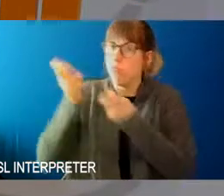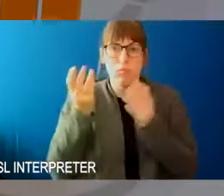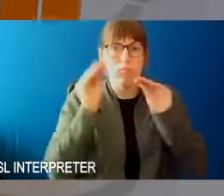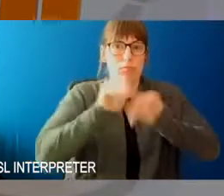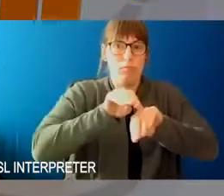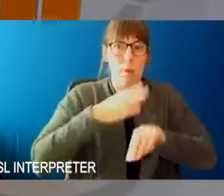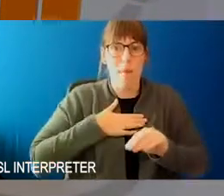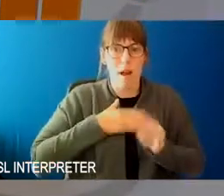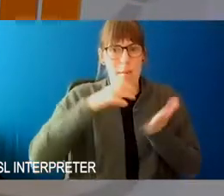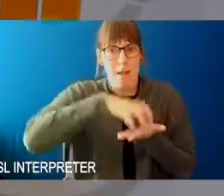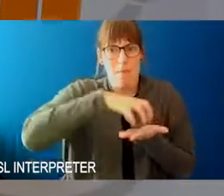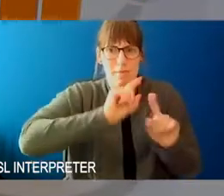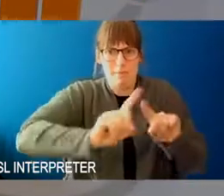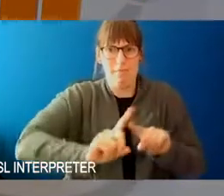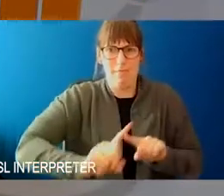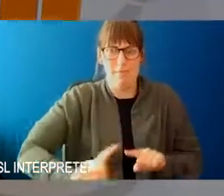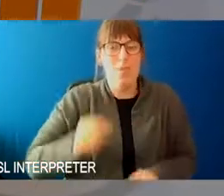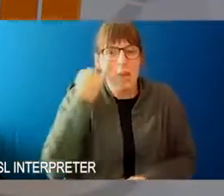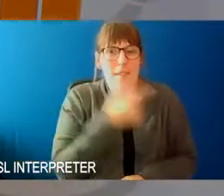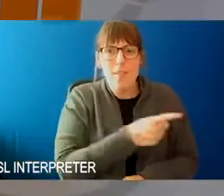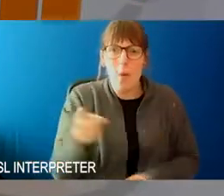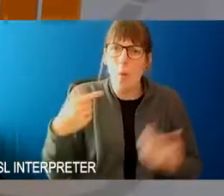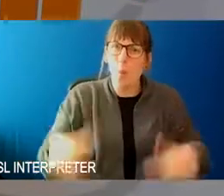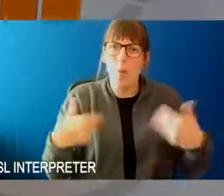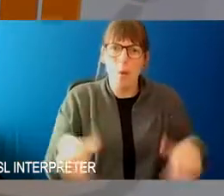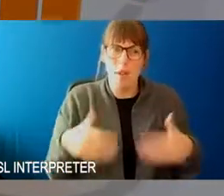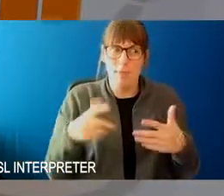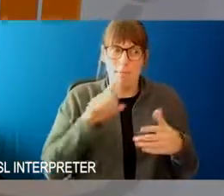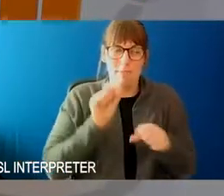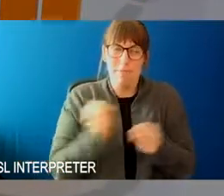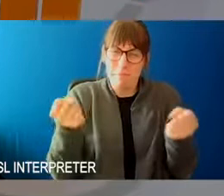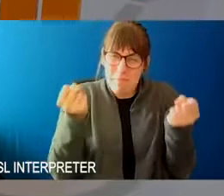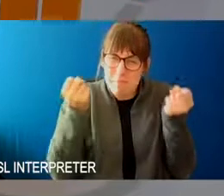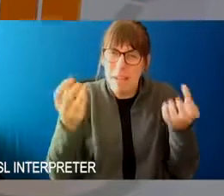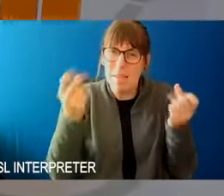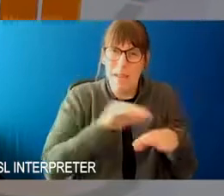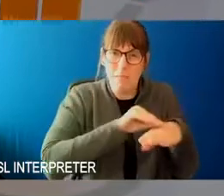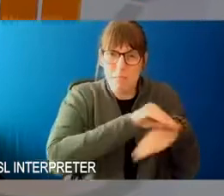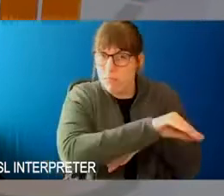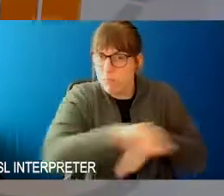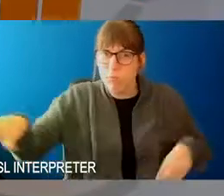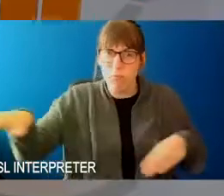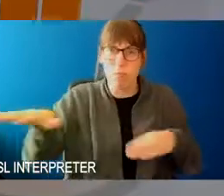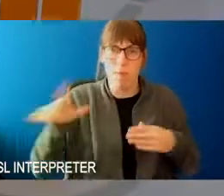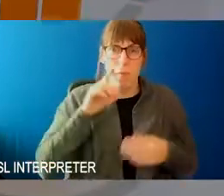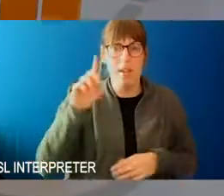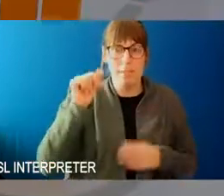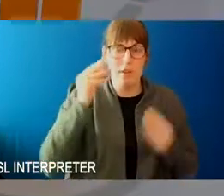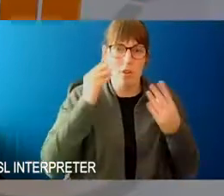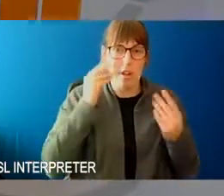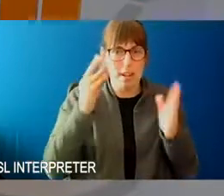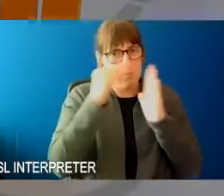support placed on those platforms. So when you start scoping the breadth of the distributed platforms where